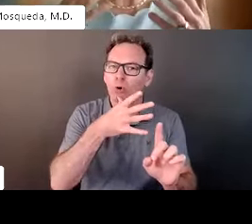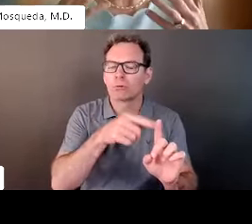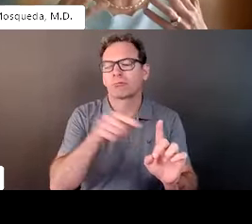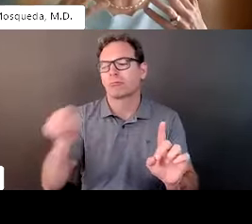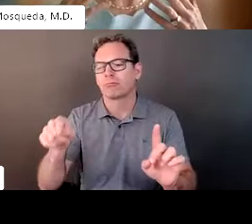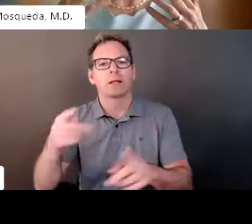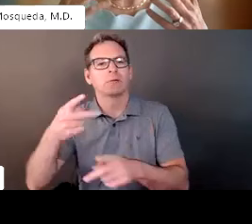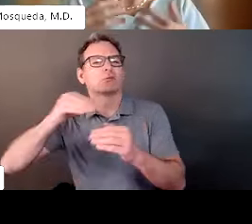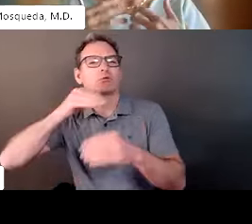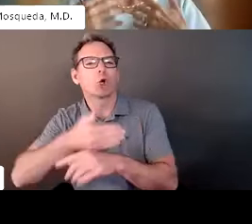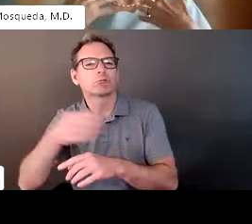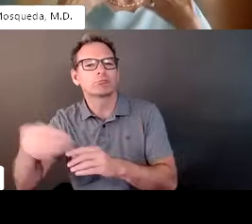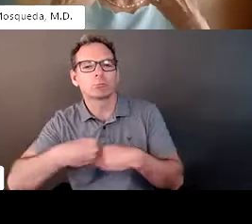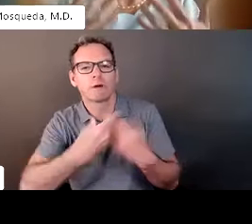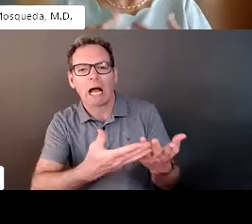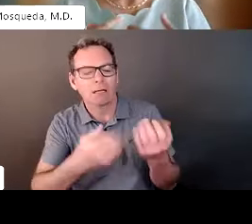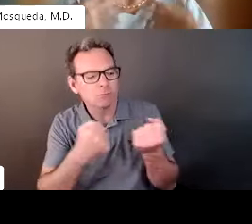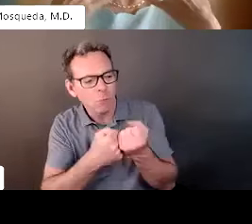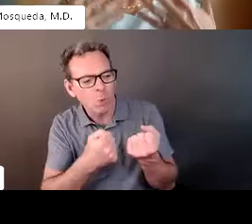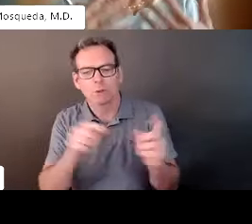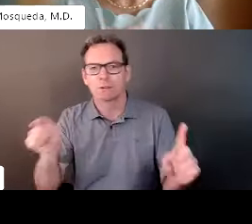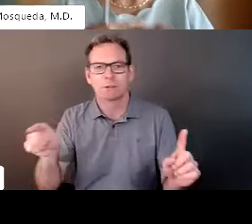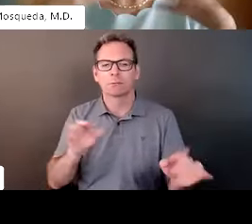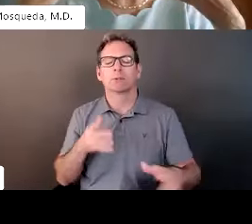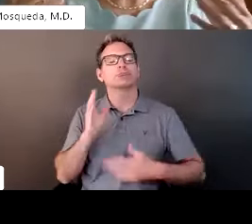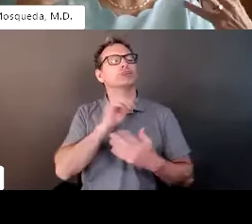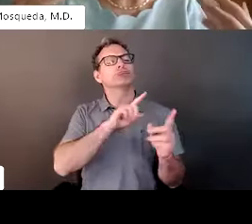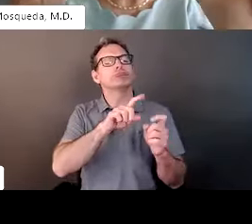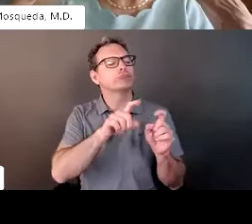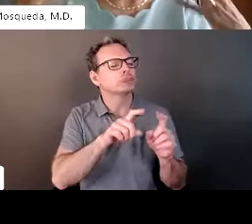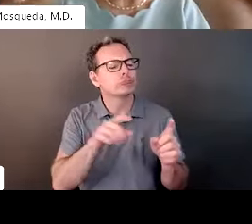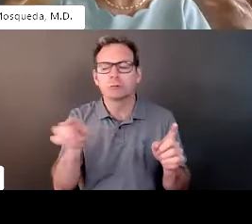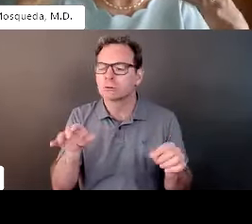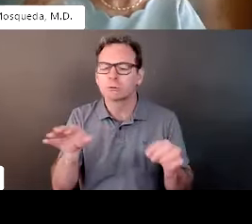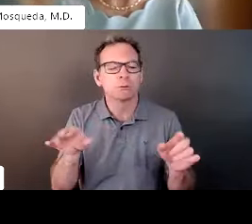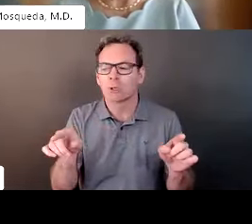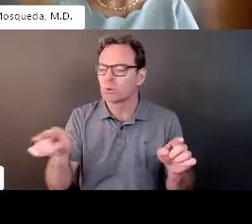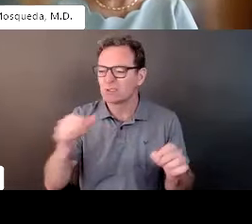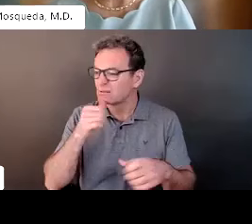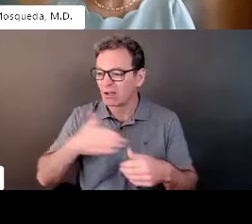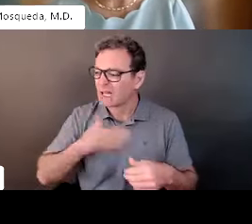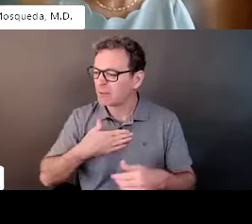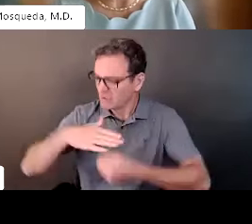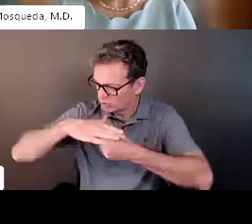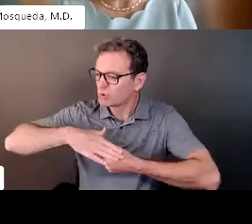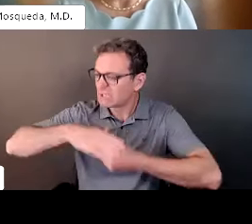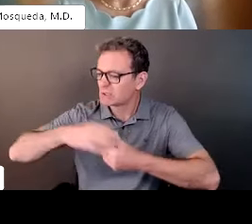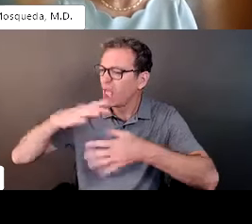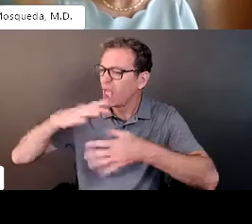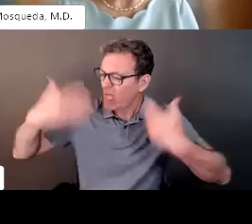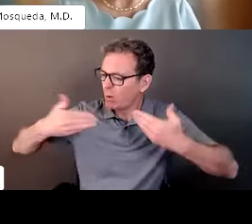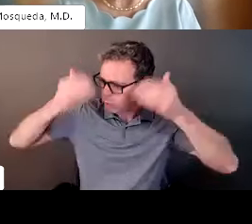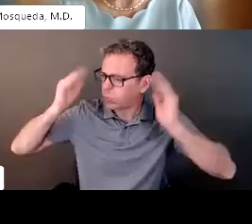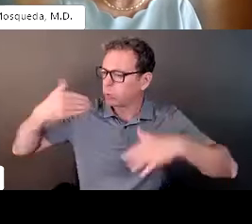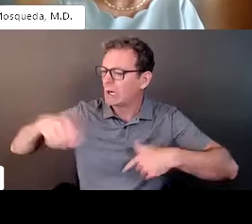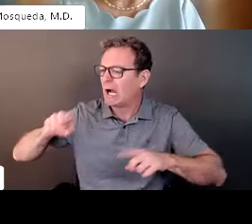ask those questions early, help them intervene and prevent abuse from ever happening in the first place. And